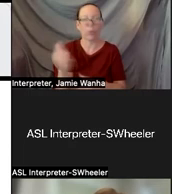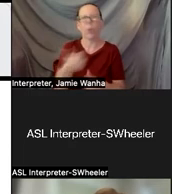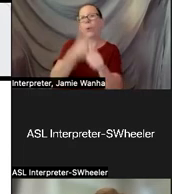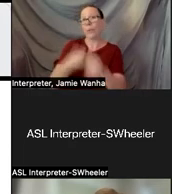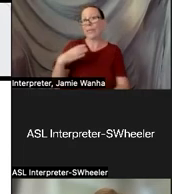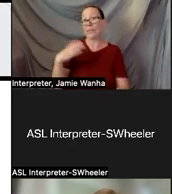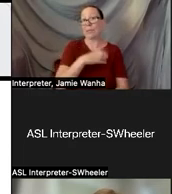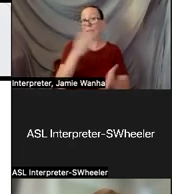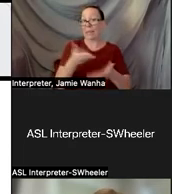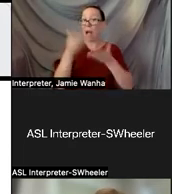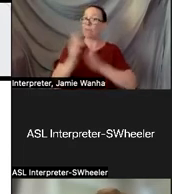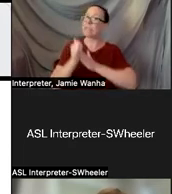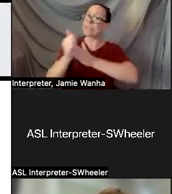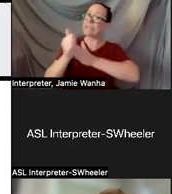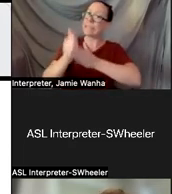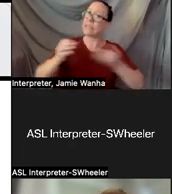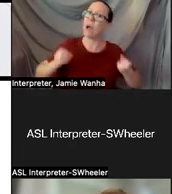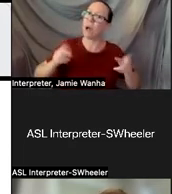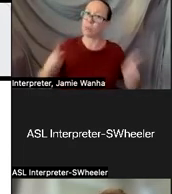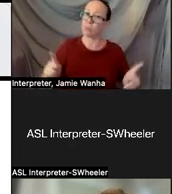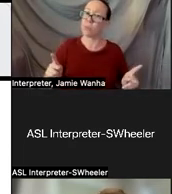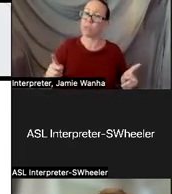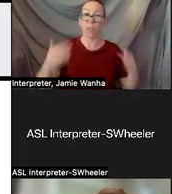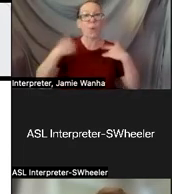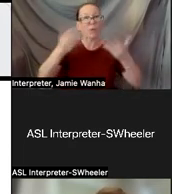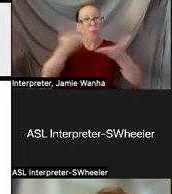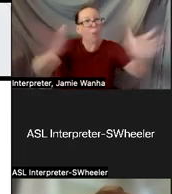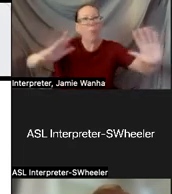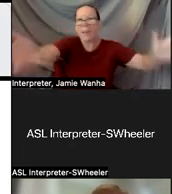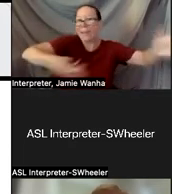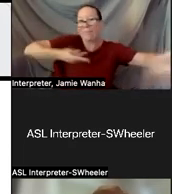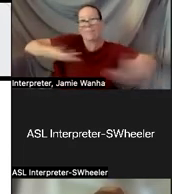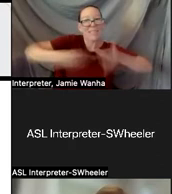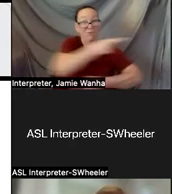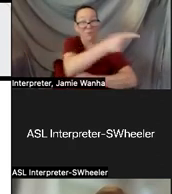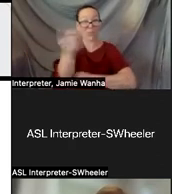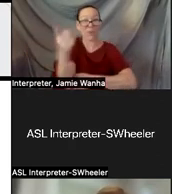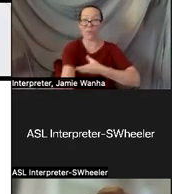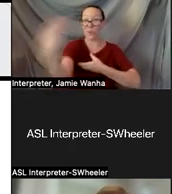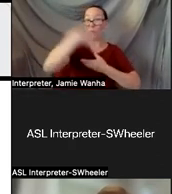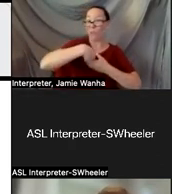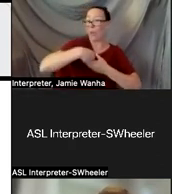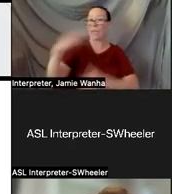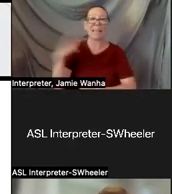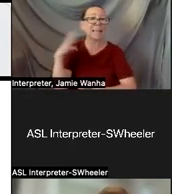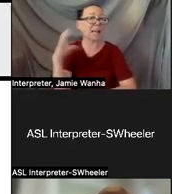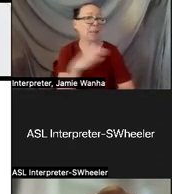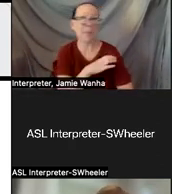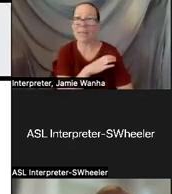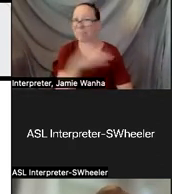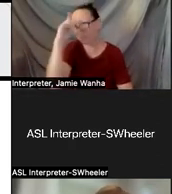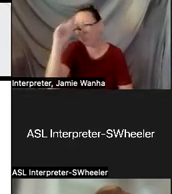offers leadership opportunities, and there we have an open invitation to all of you to participate in these, any of these committees that you would like to